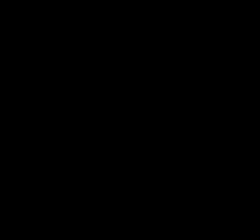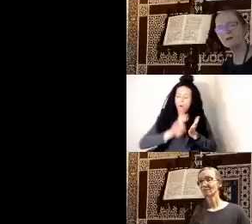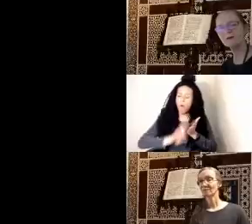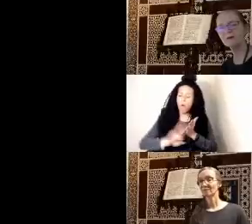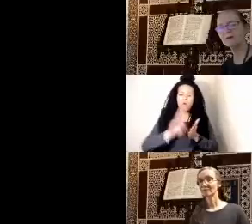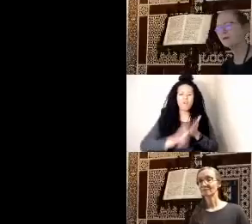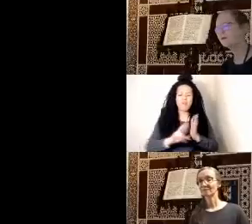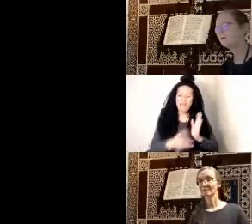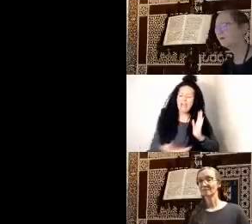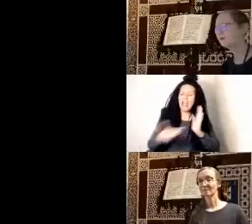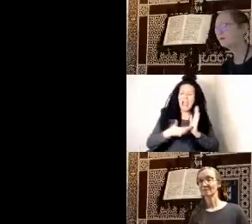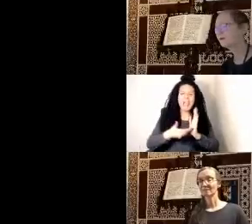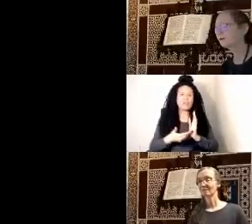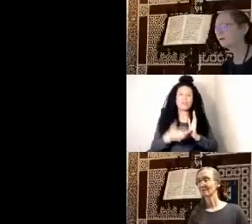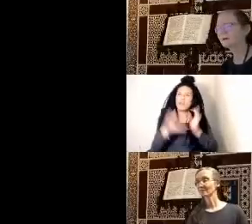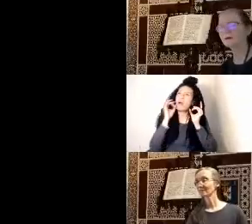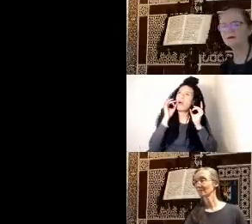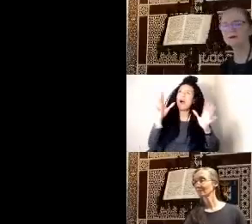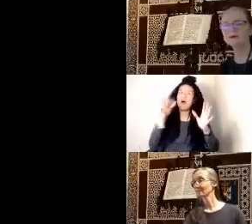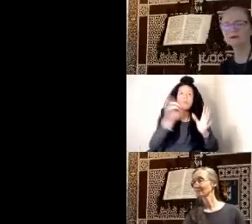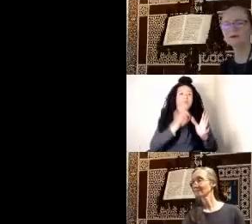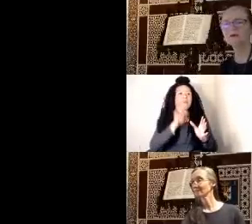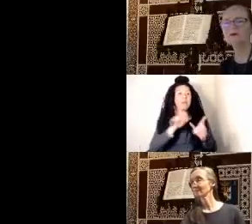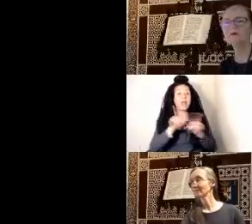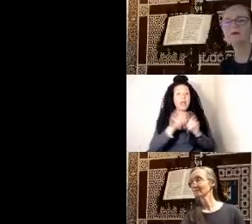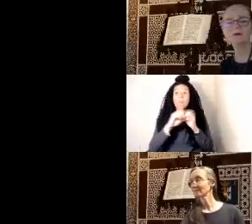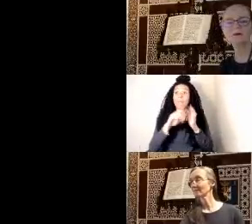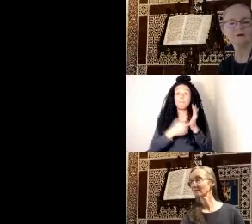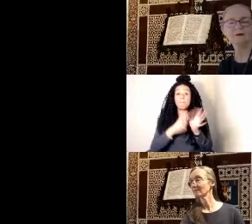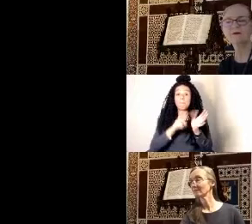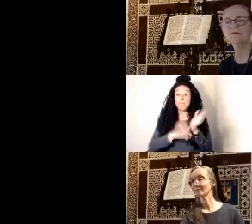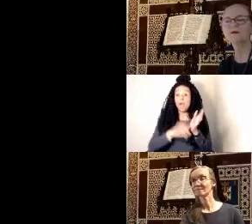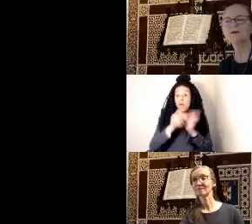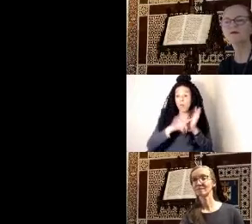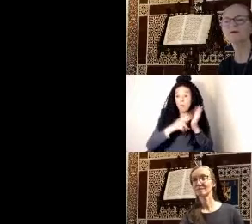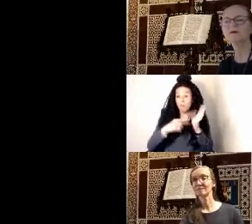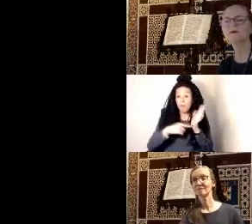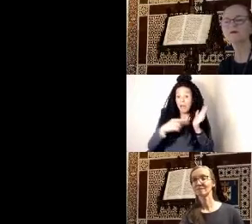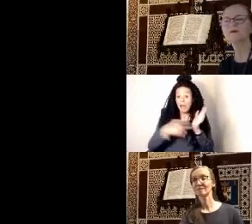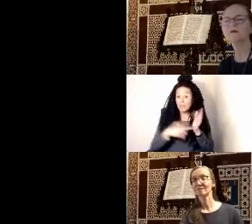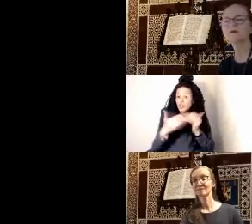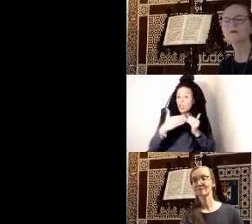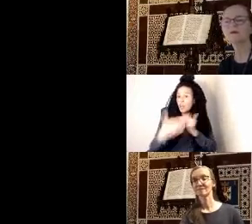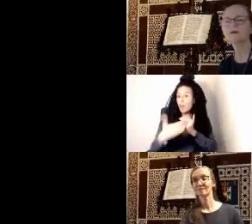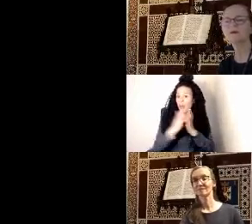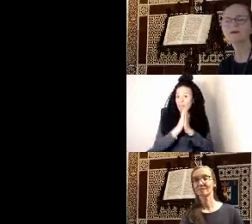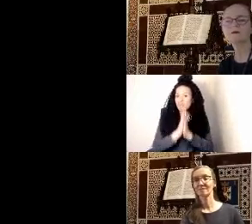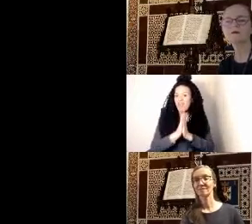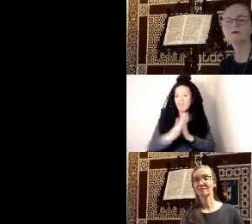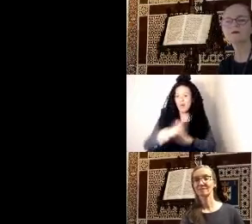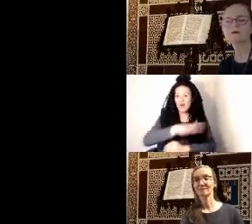Ordinary, extraordinary women, like aeronautical engineer Beryl Platt, who did more than